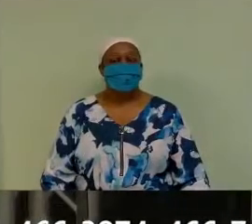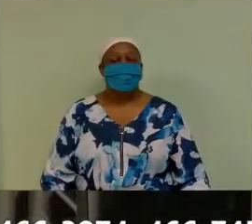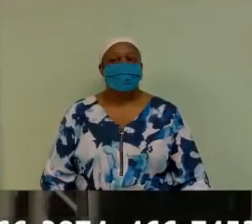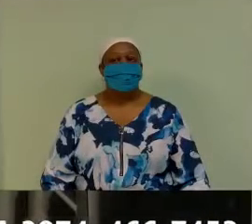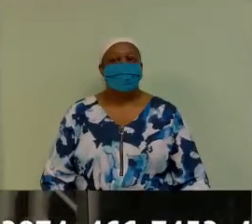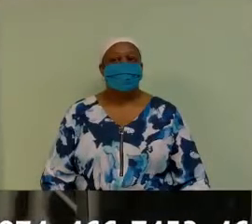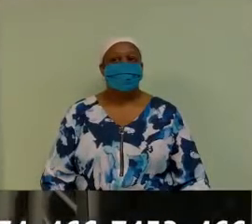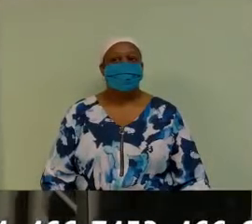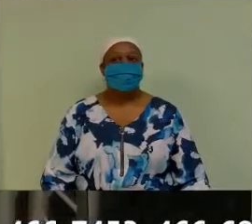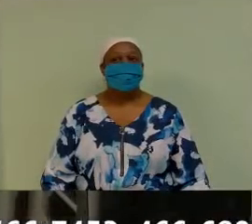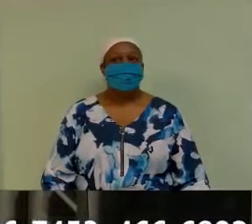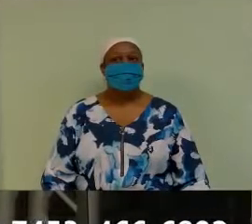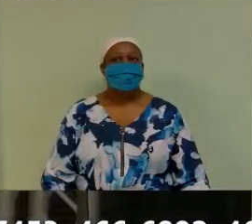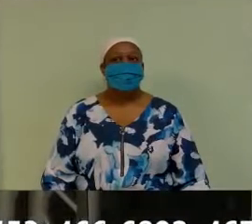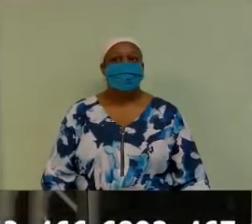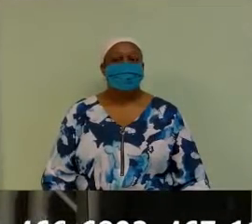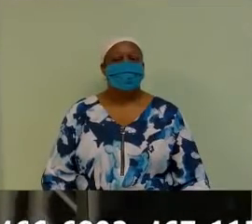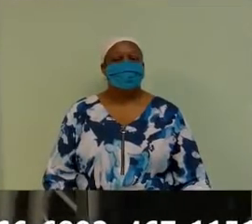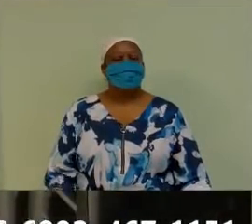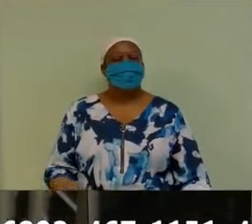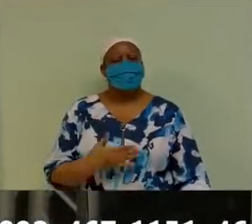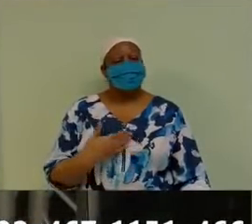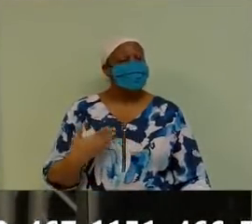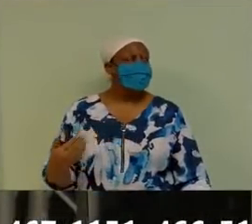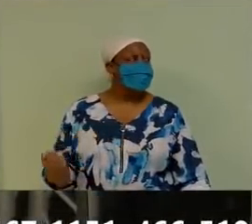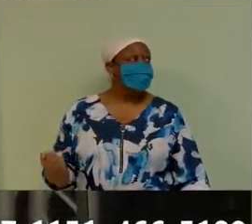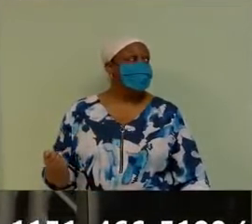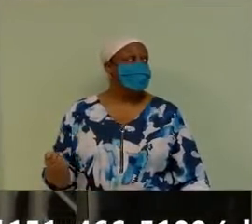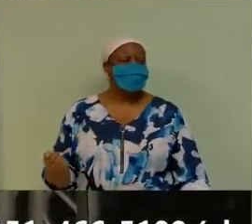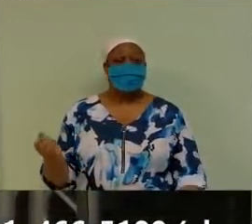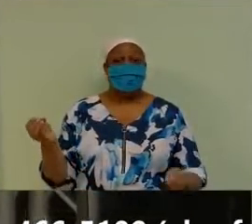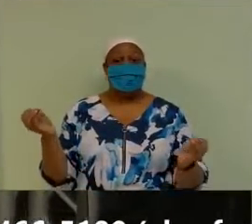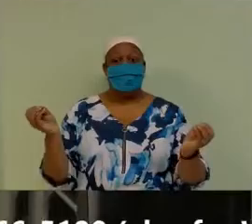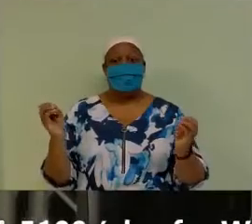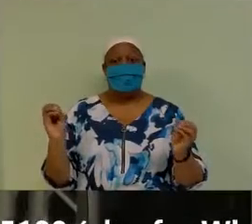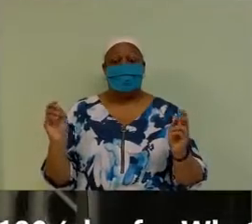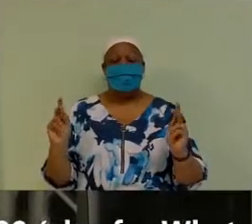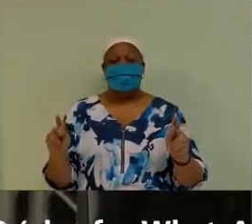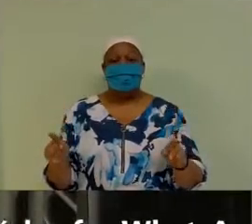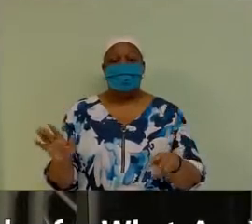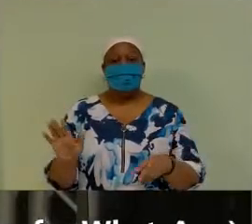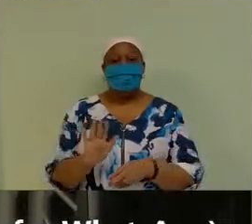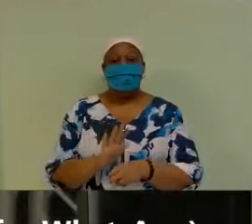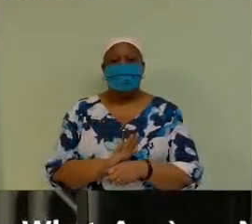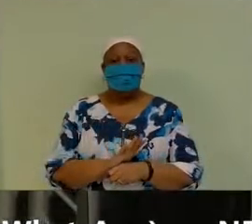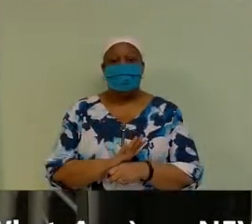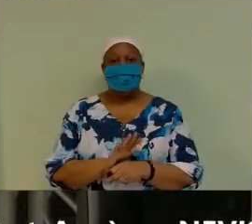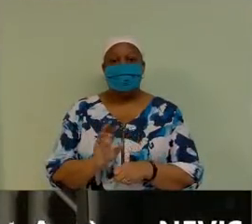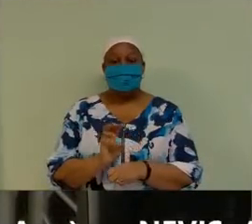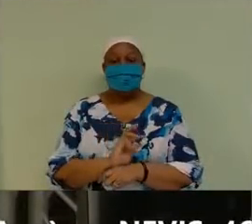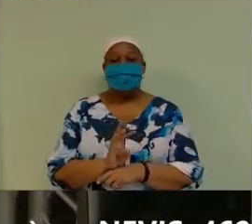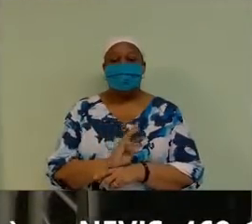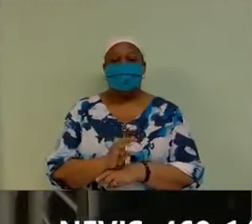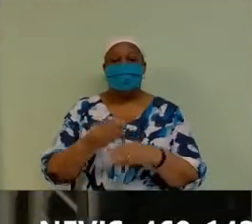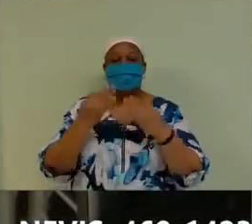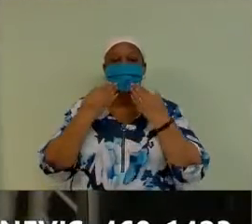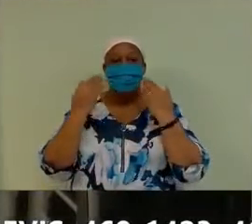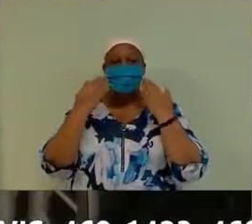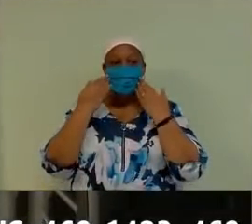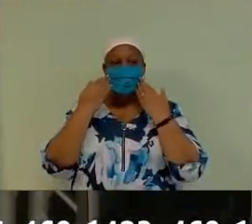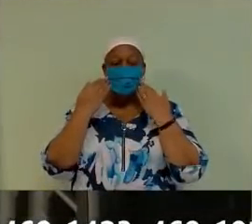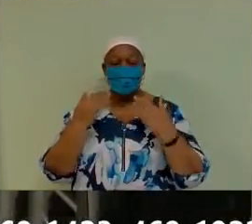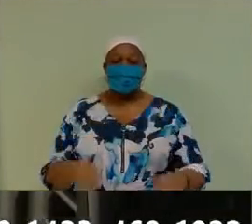being observed, and also the wearing of face masks. Were you disturbed